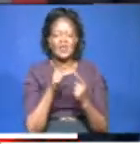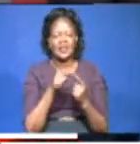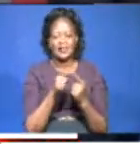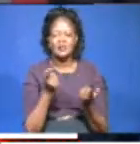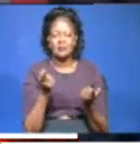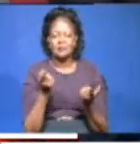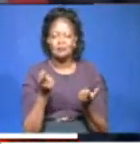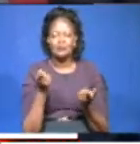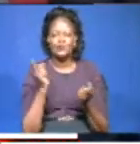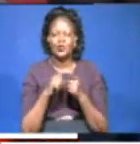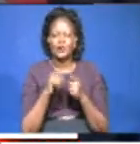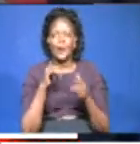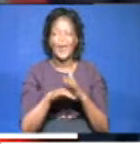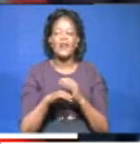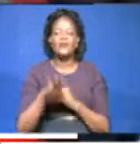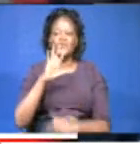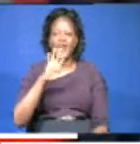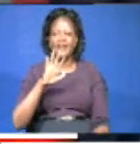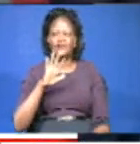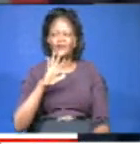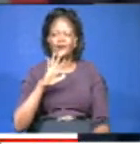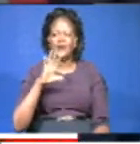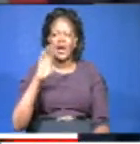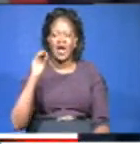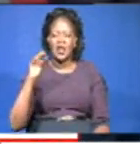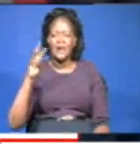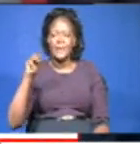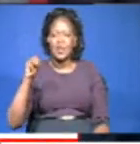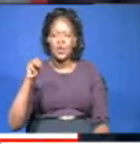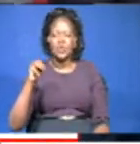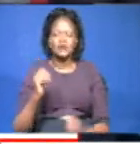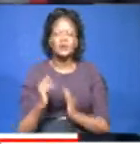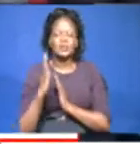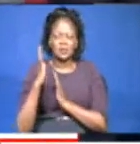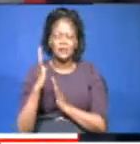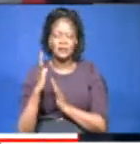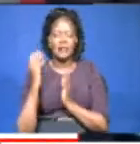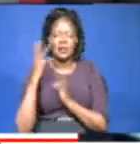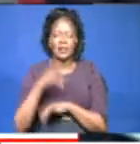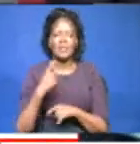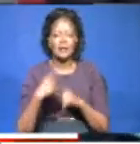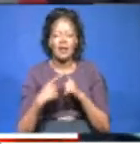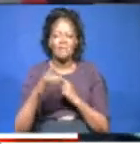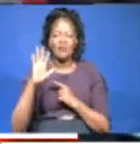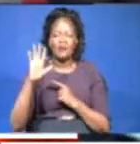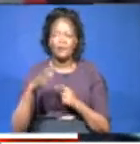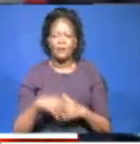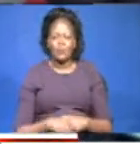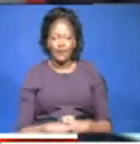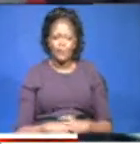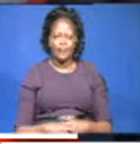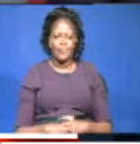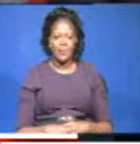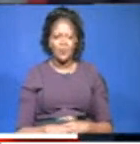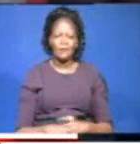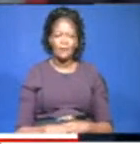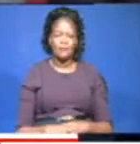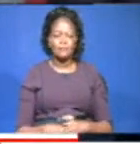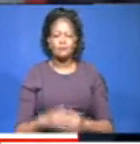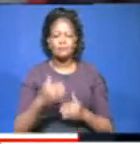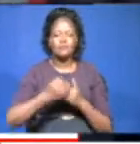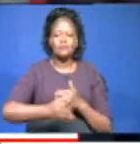with a target to plant 500 million trees in the next 5 years. And going